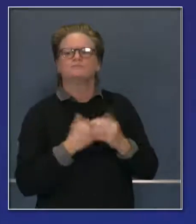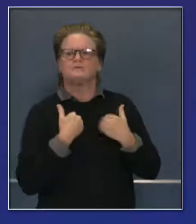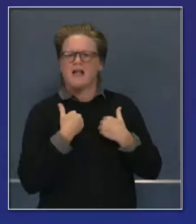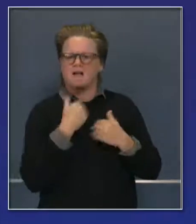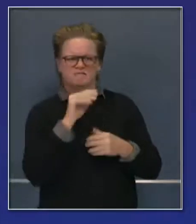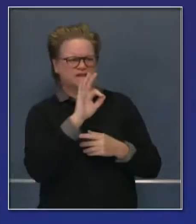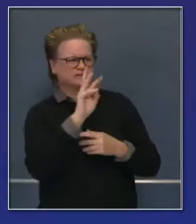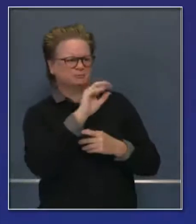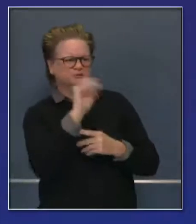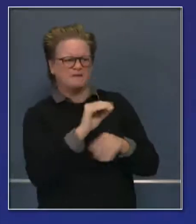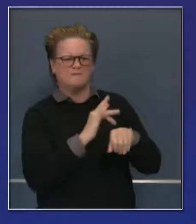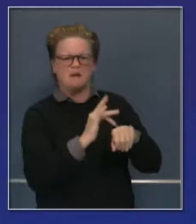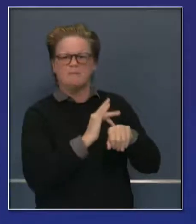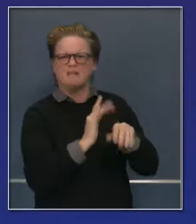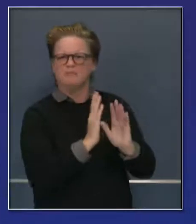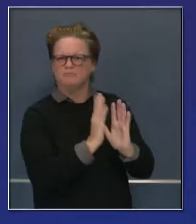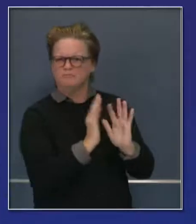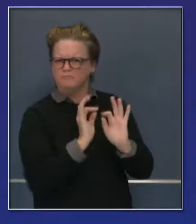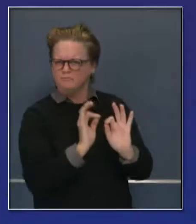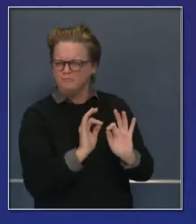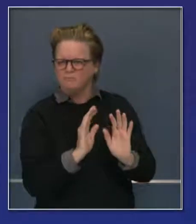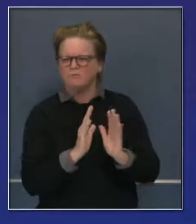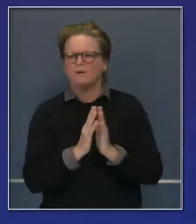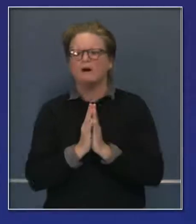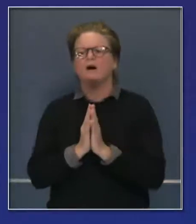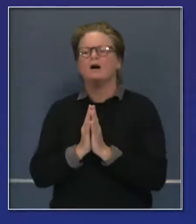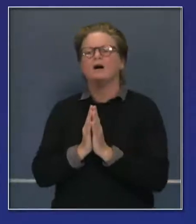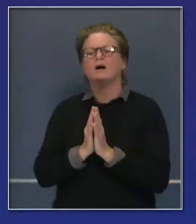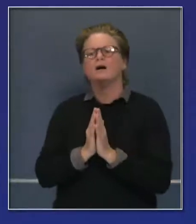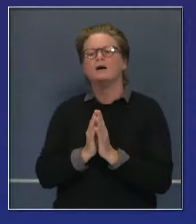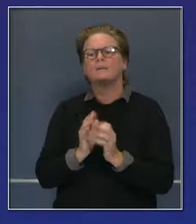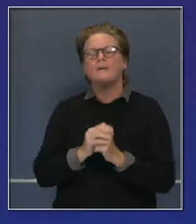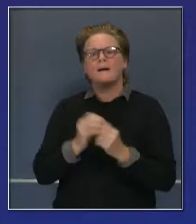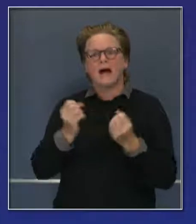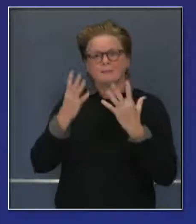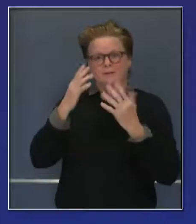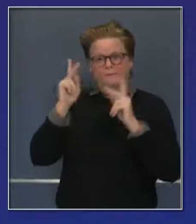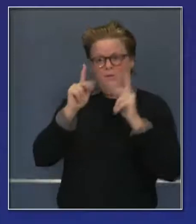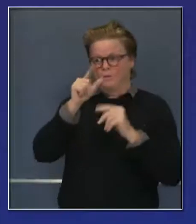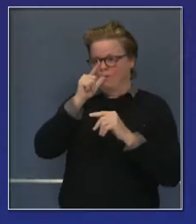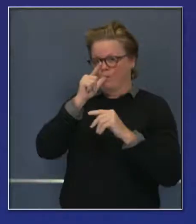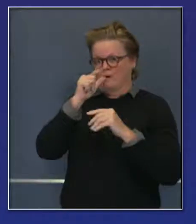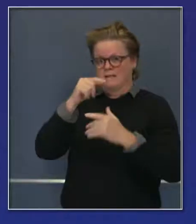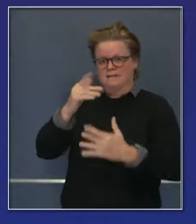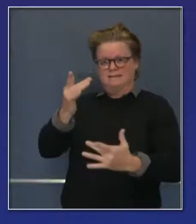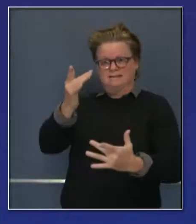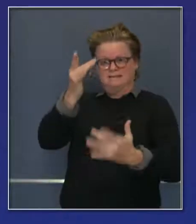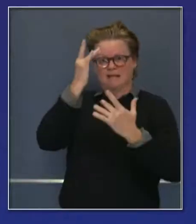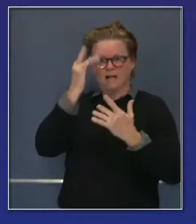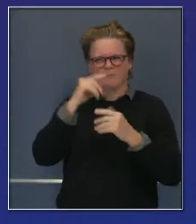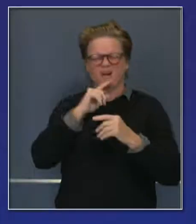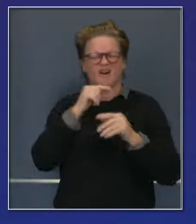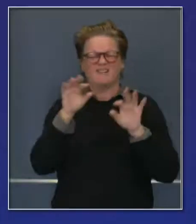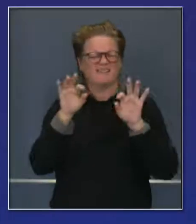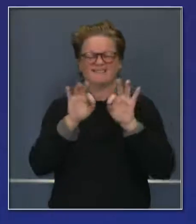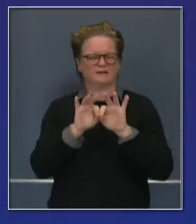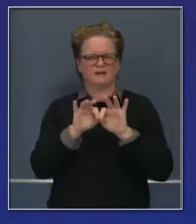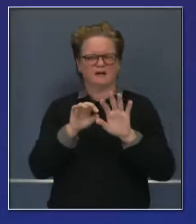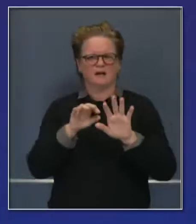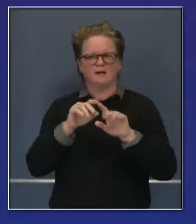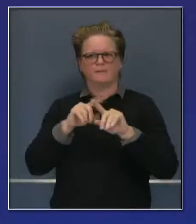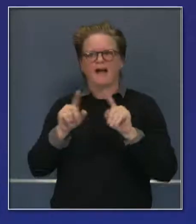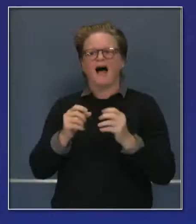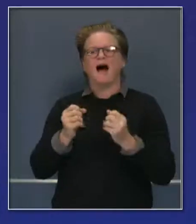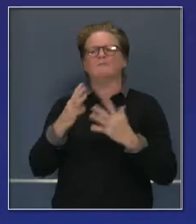think the more important number is positivity rate. We can run with headlines as it relates to new cases that have entered into our